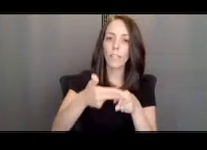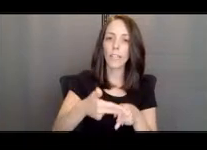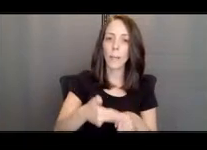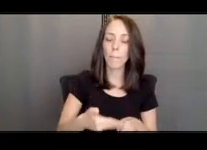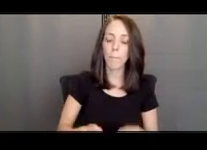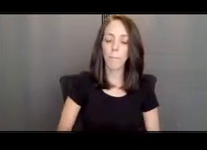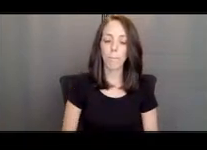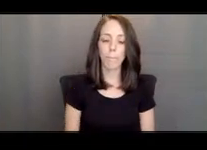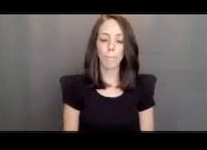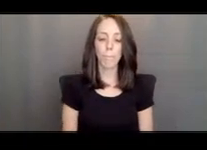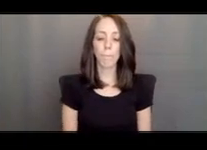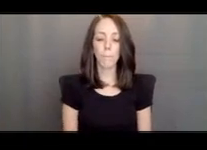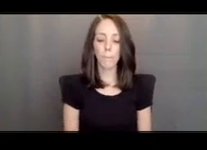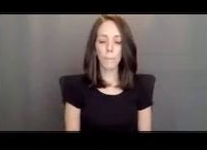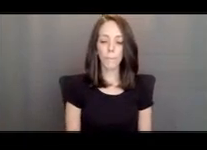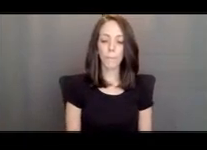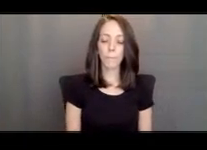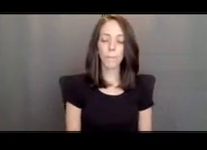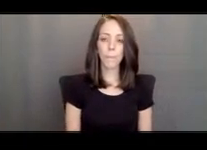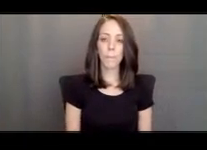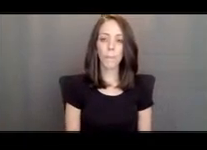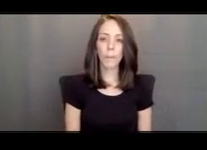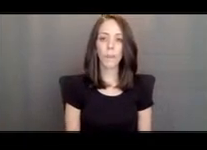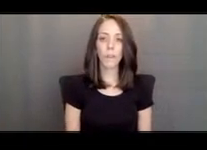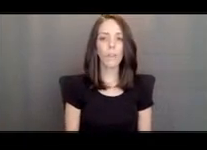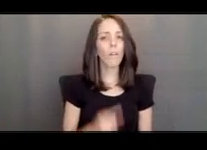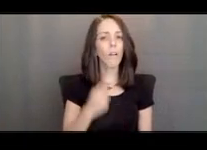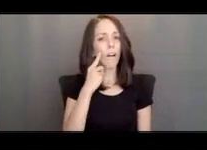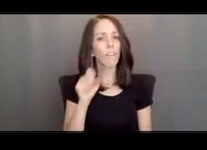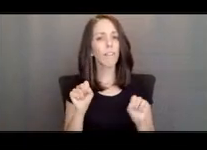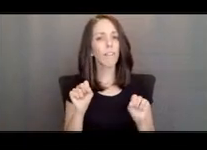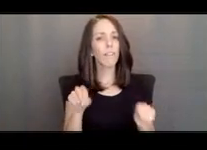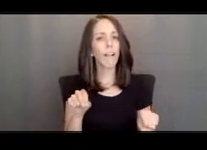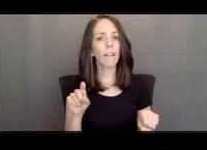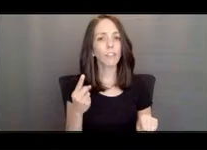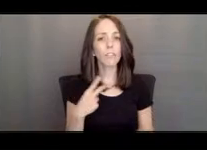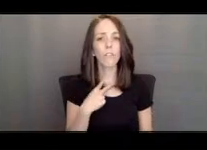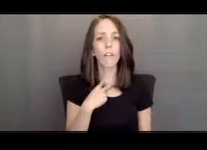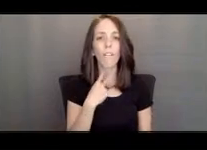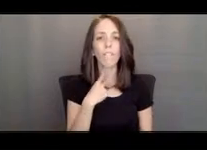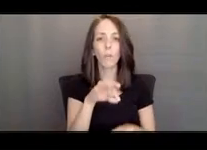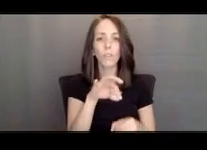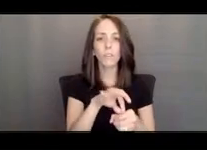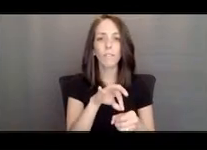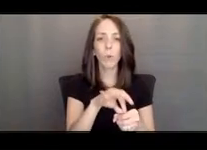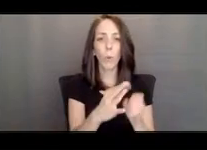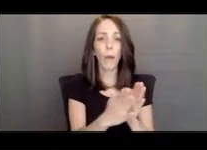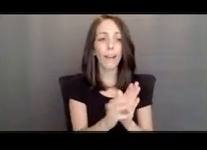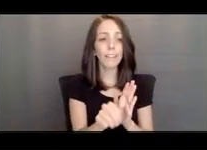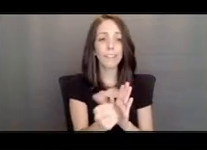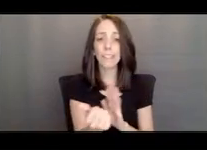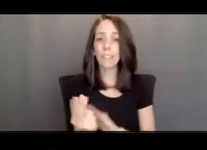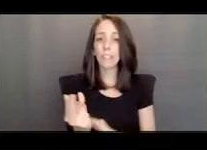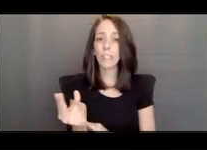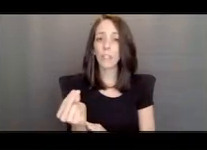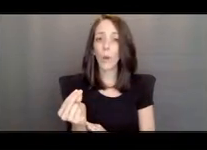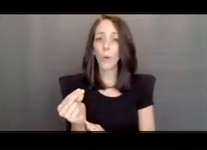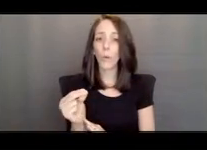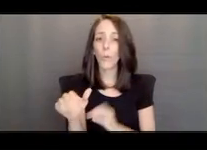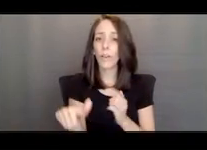On this one, Chair, I bet we could just do a voice vote and ask if there's any noes.